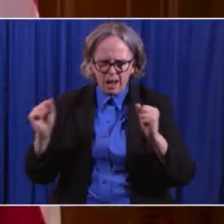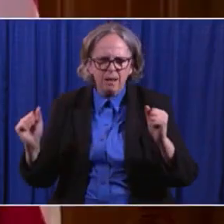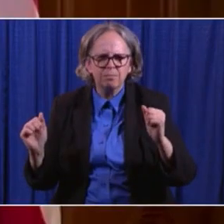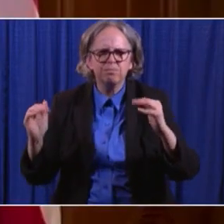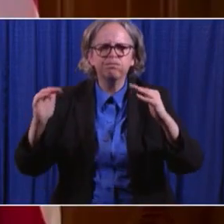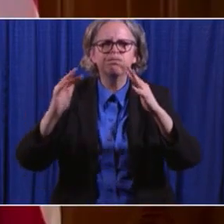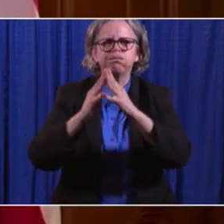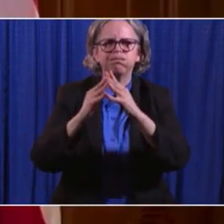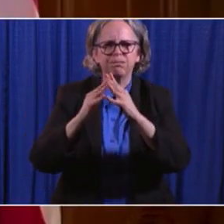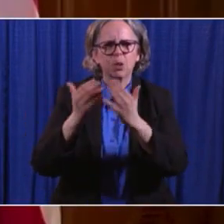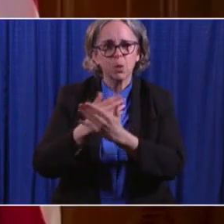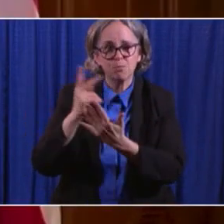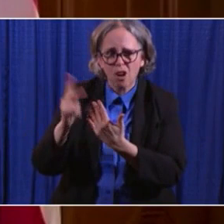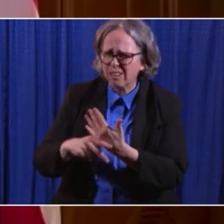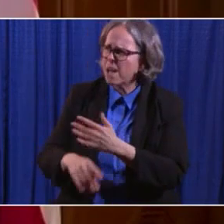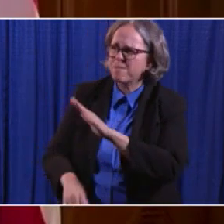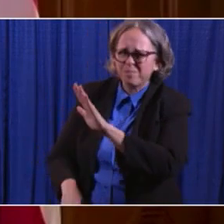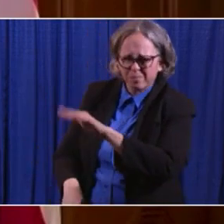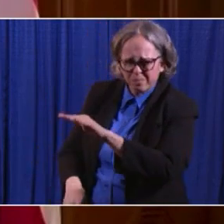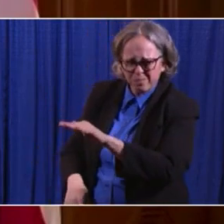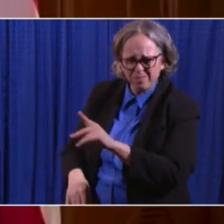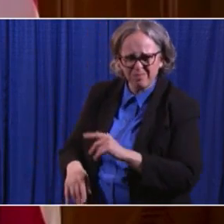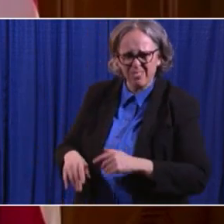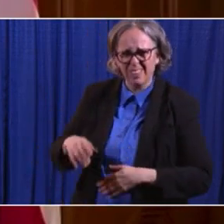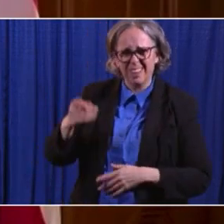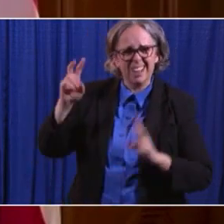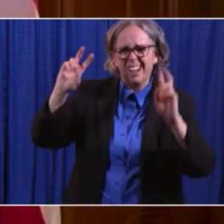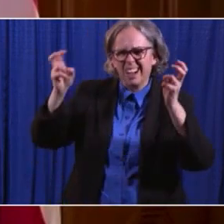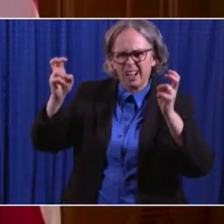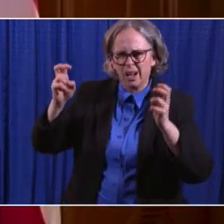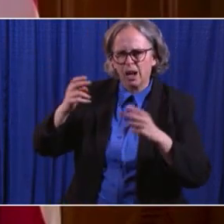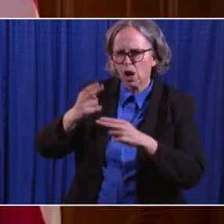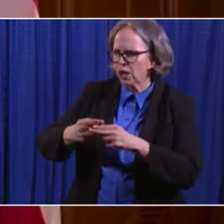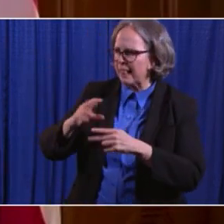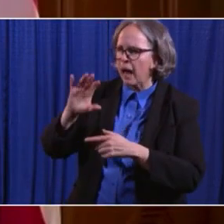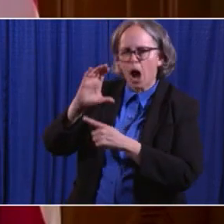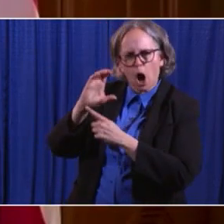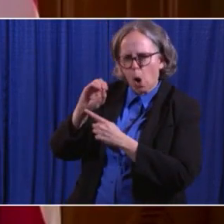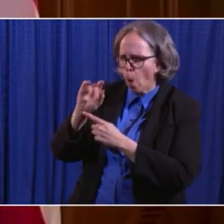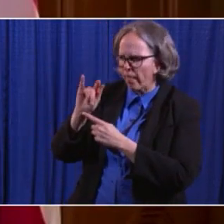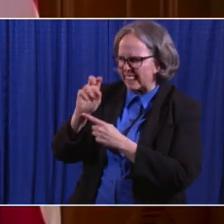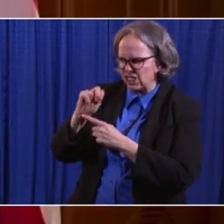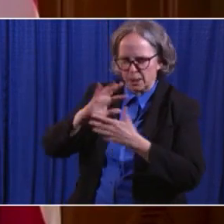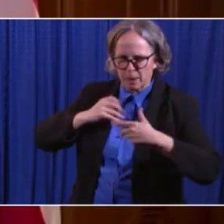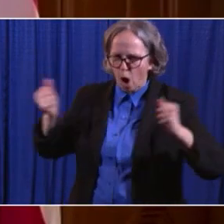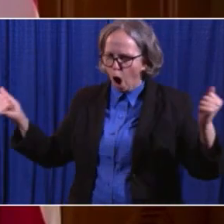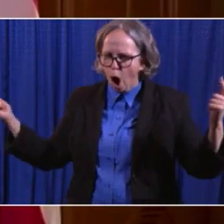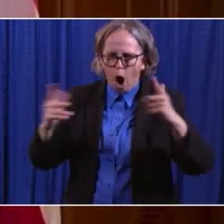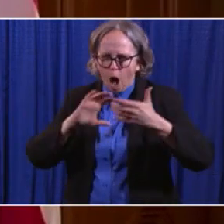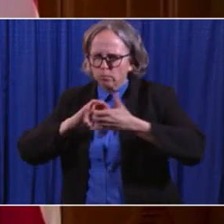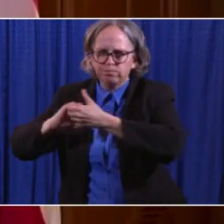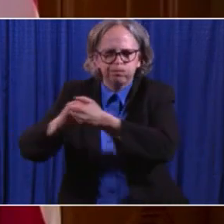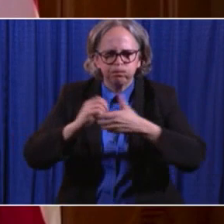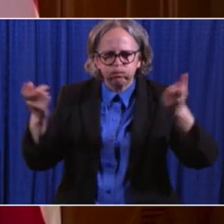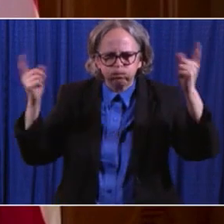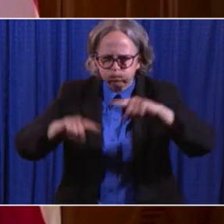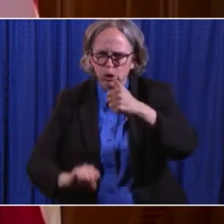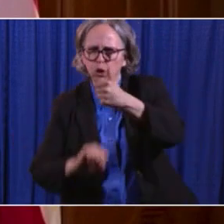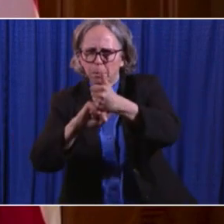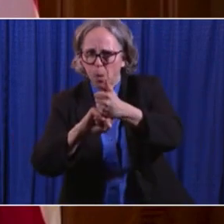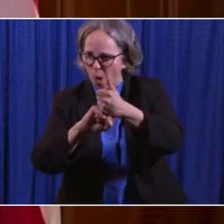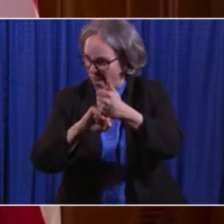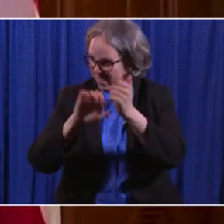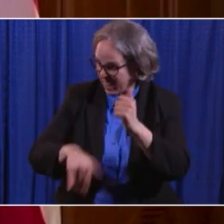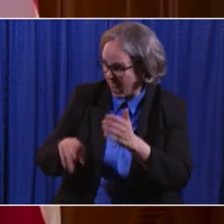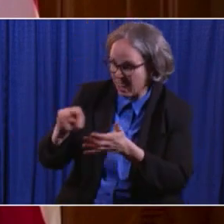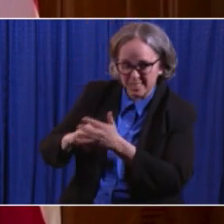a coalition coming together to help. I guess that's pretty good way of describing it. Well,